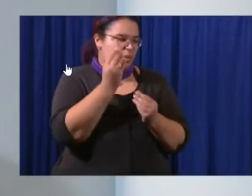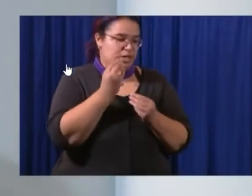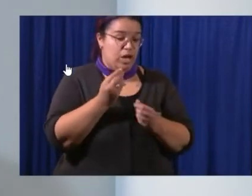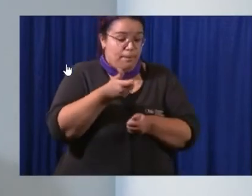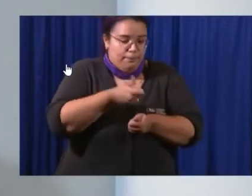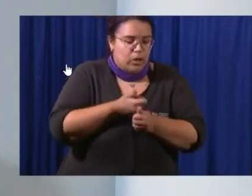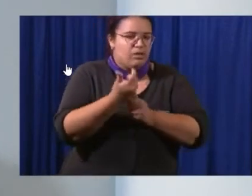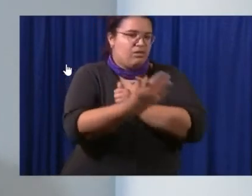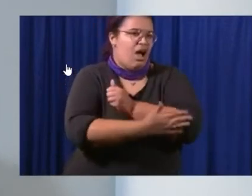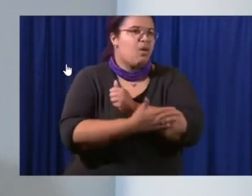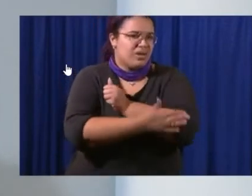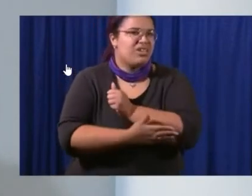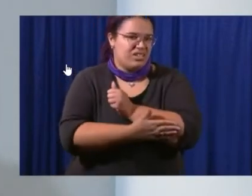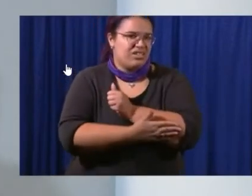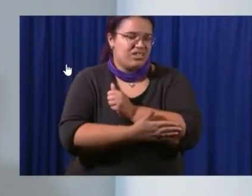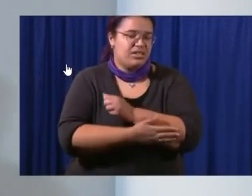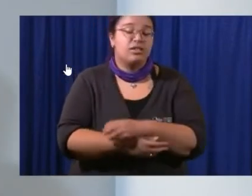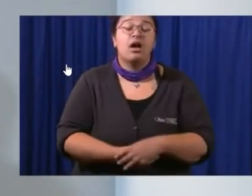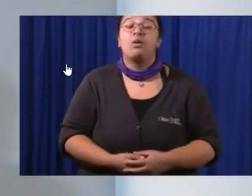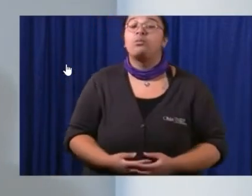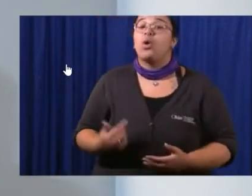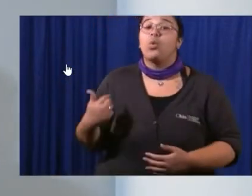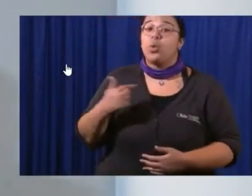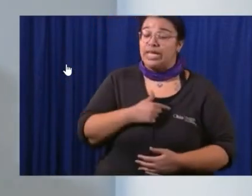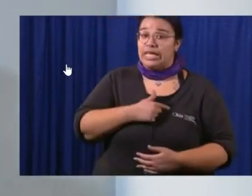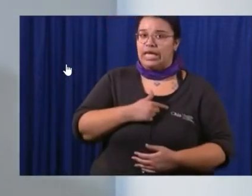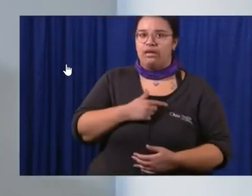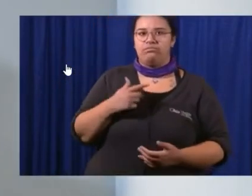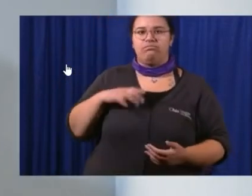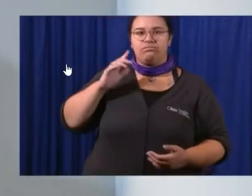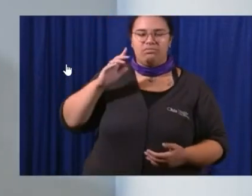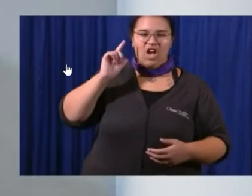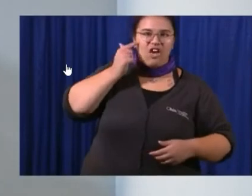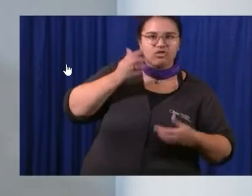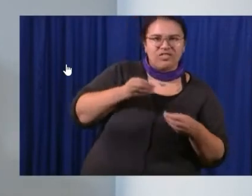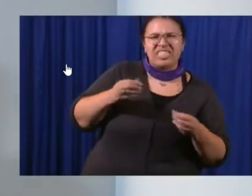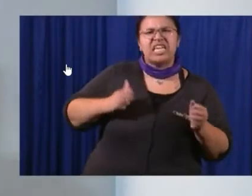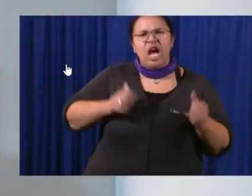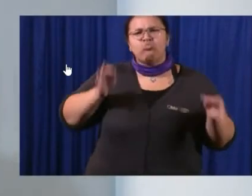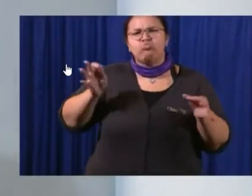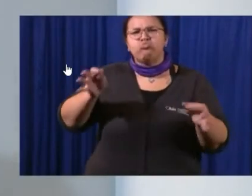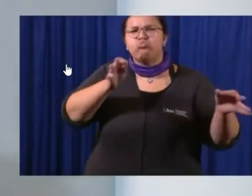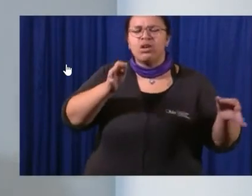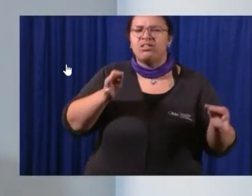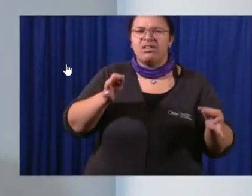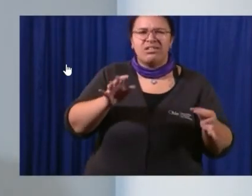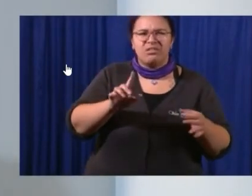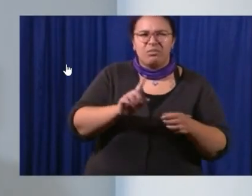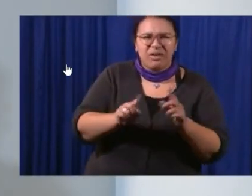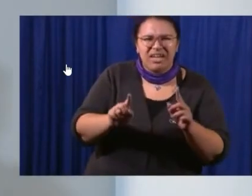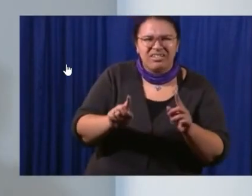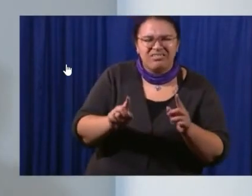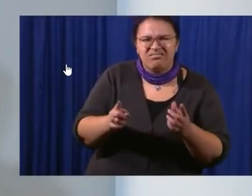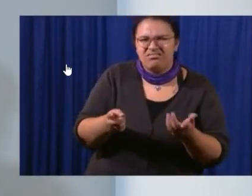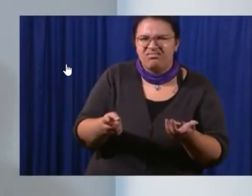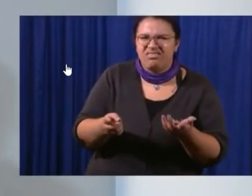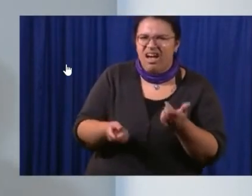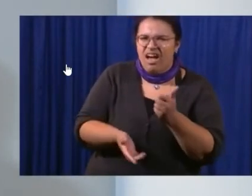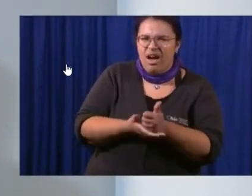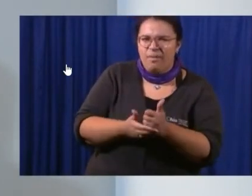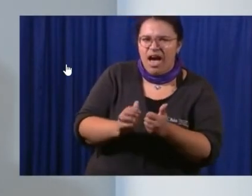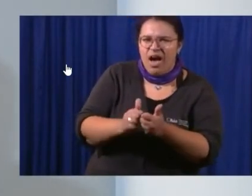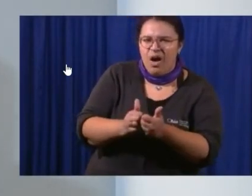we have to get buy-in at the local level to make them work. And no matter what the color of your county is, a